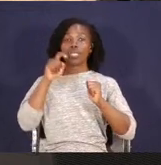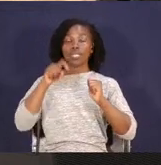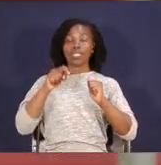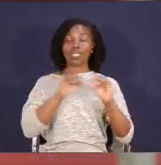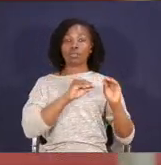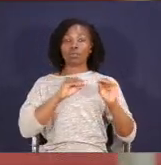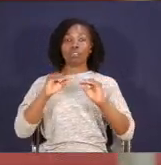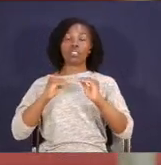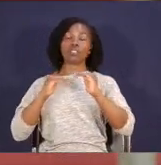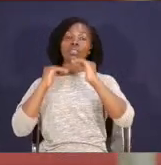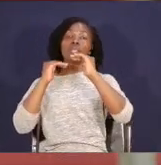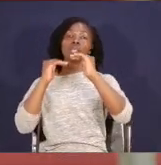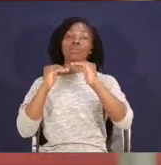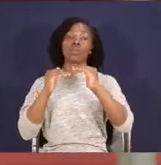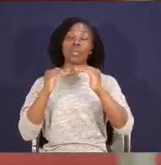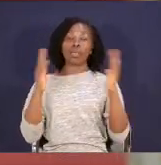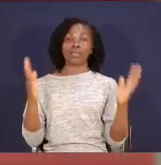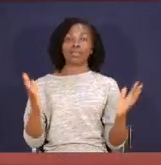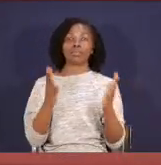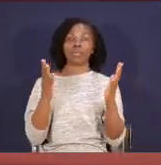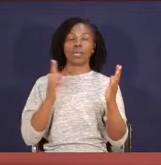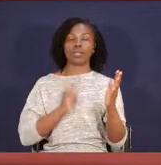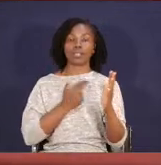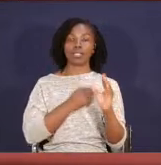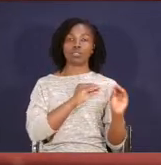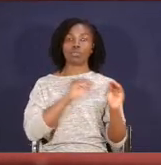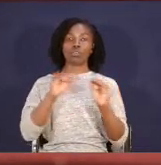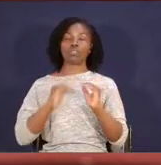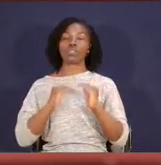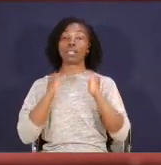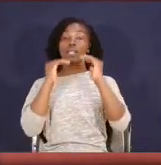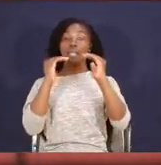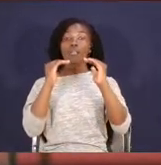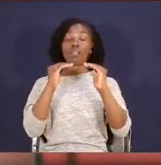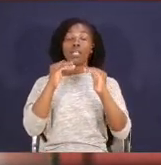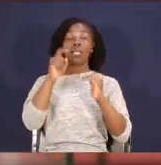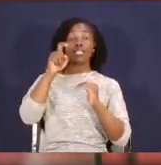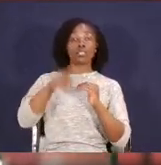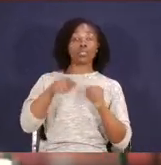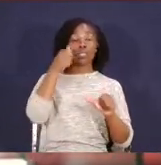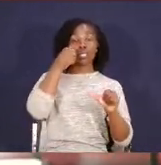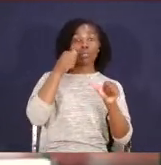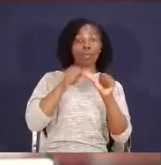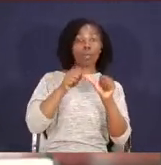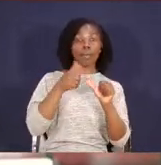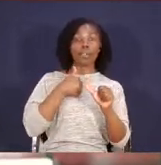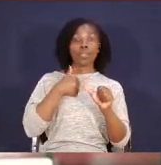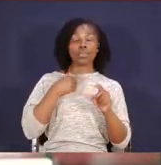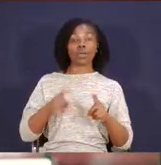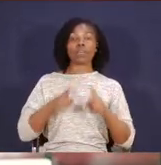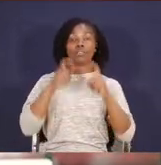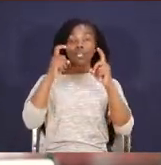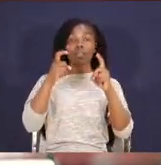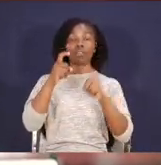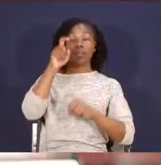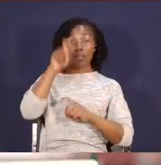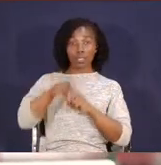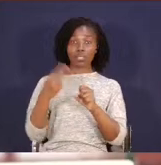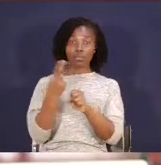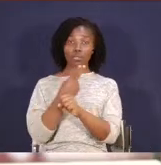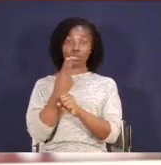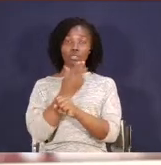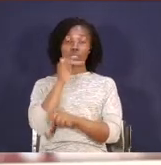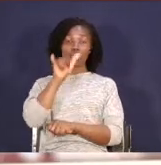and calibrate us for the next level, that begins to remind you, you are gifted, you need to apply your gifts, and that God is